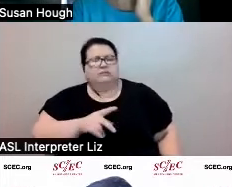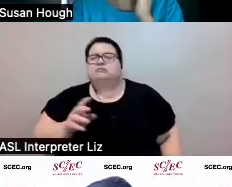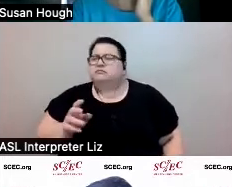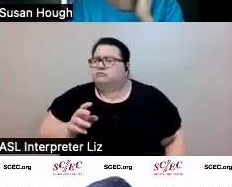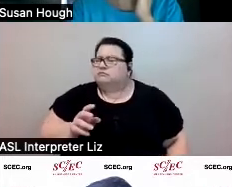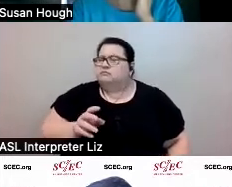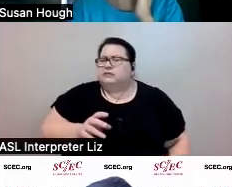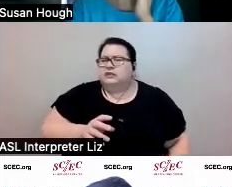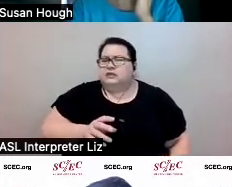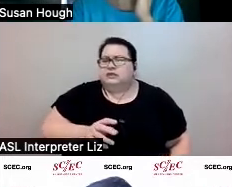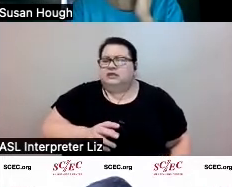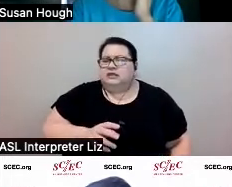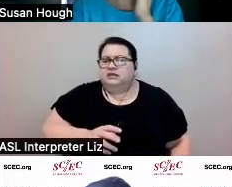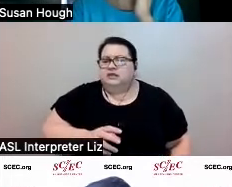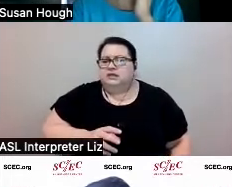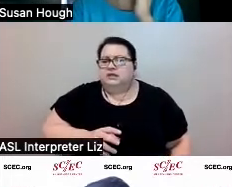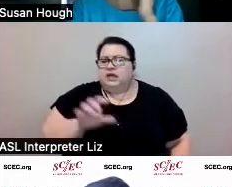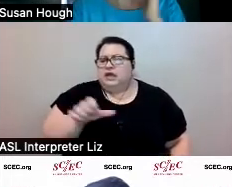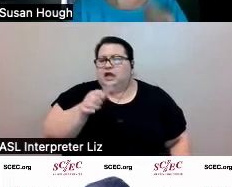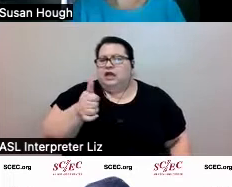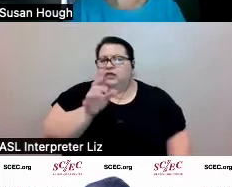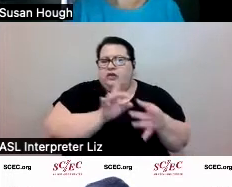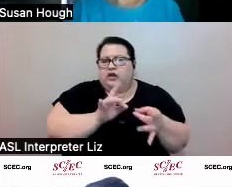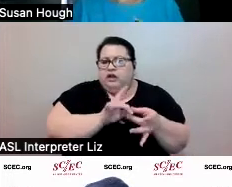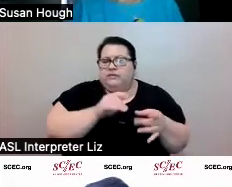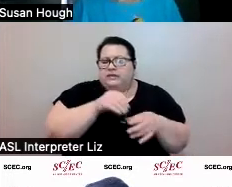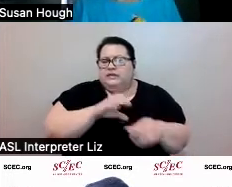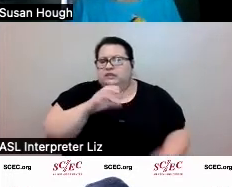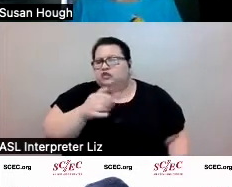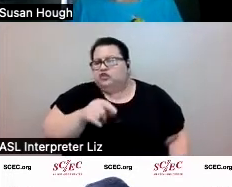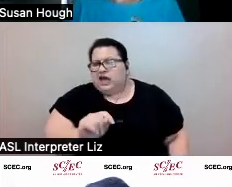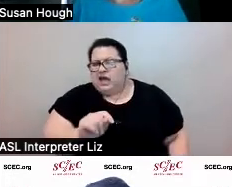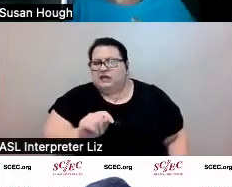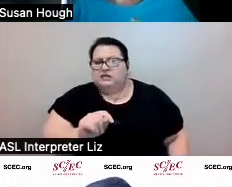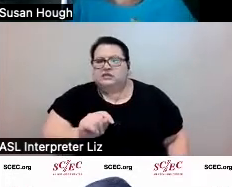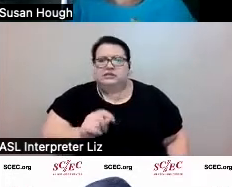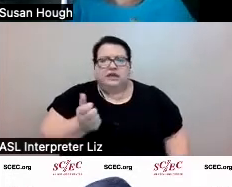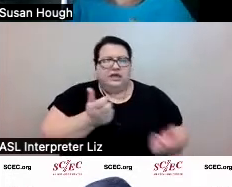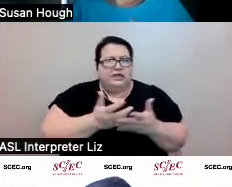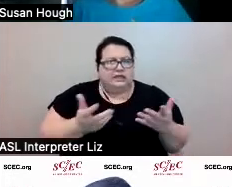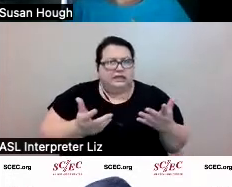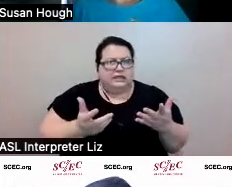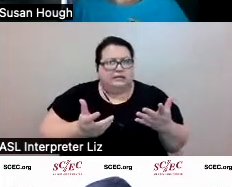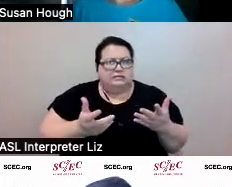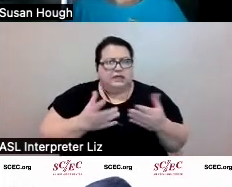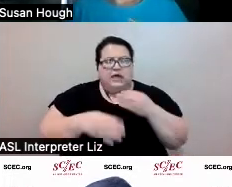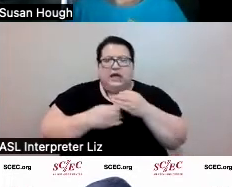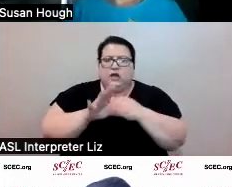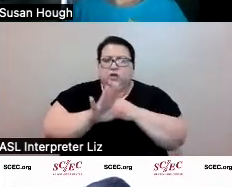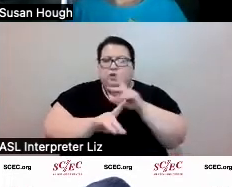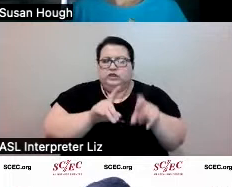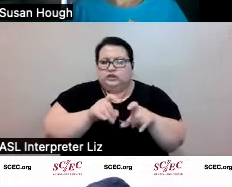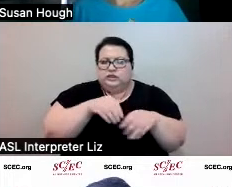just okay. Any other comments in the chat of anything that, or again, put your question for Sue in the